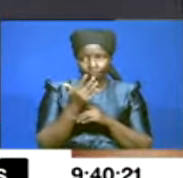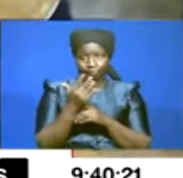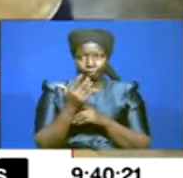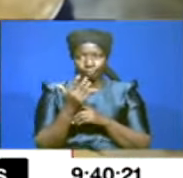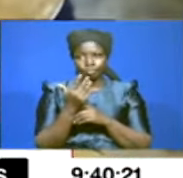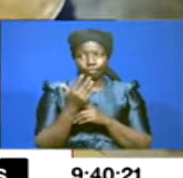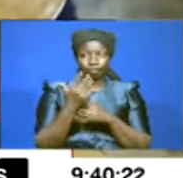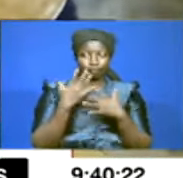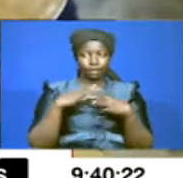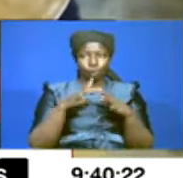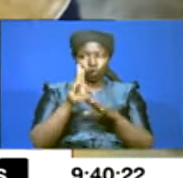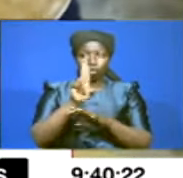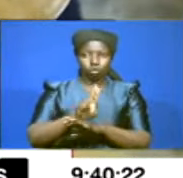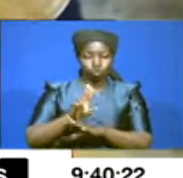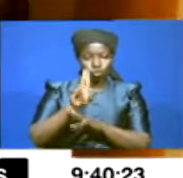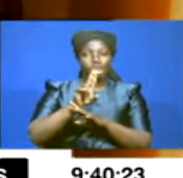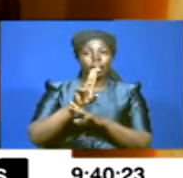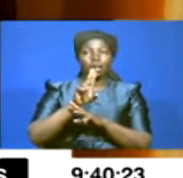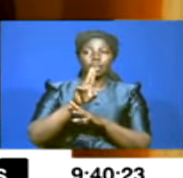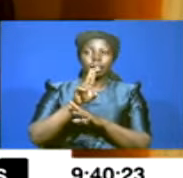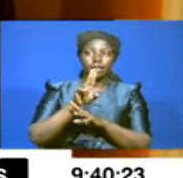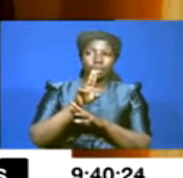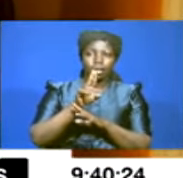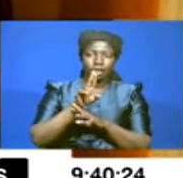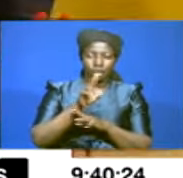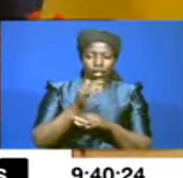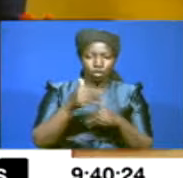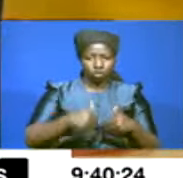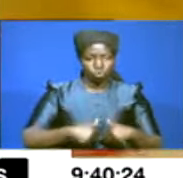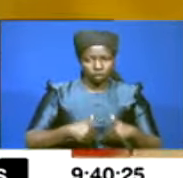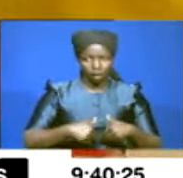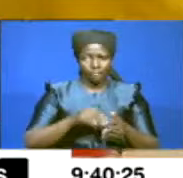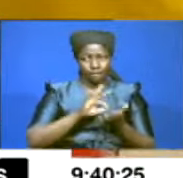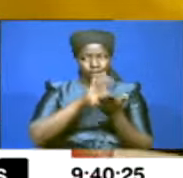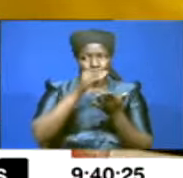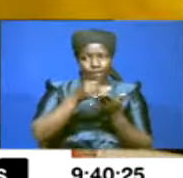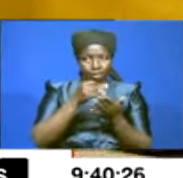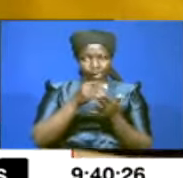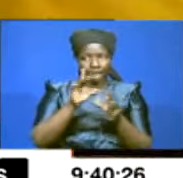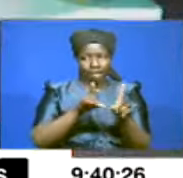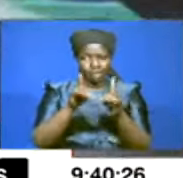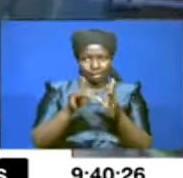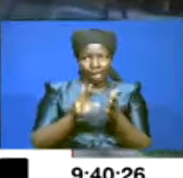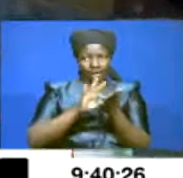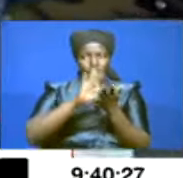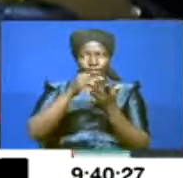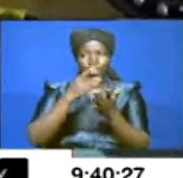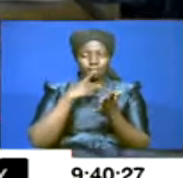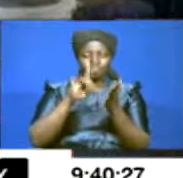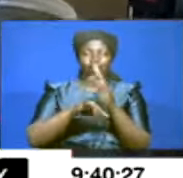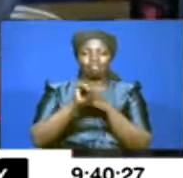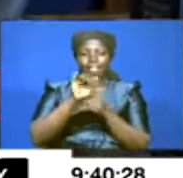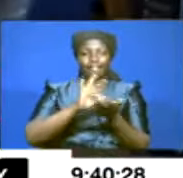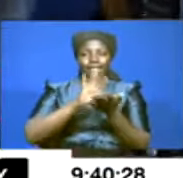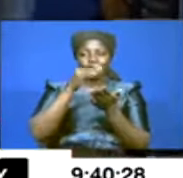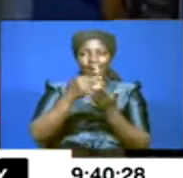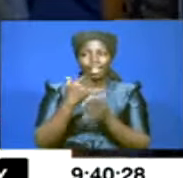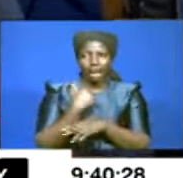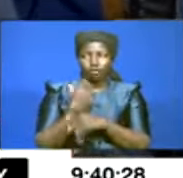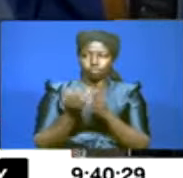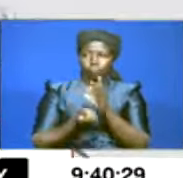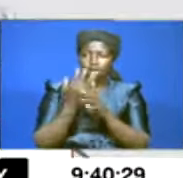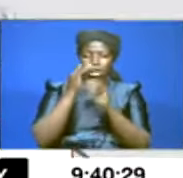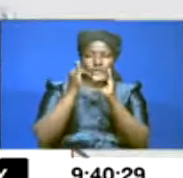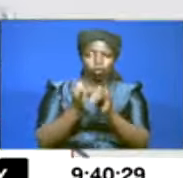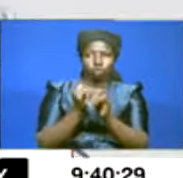and start income generating activities. The Youth Enterprise Development Fund Director Faith Lukosi said the fund has rolled out new products targeting